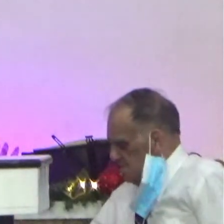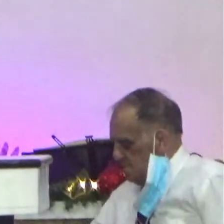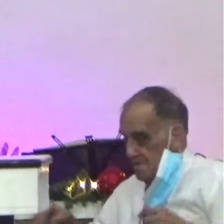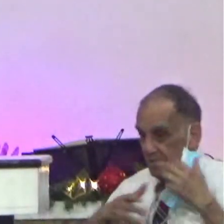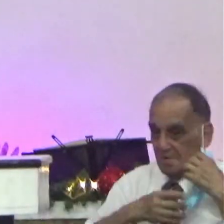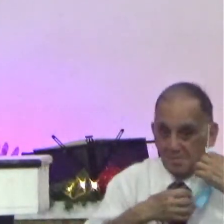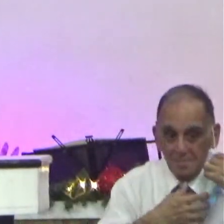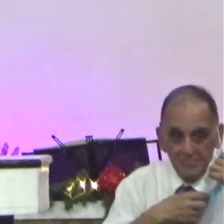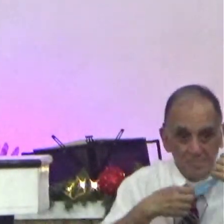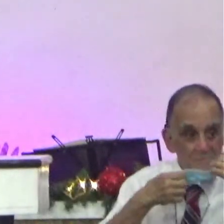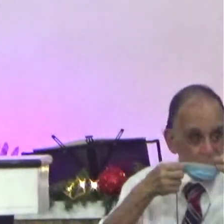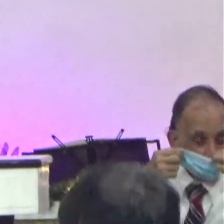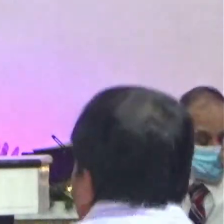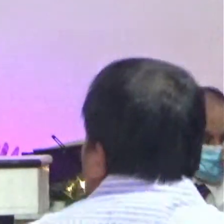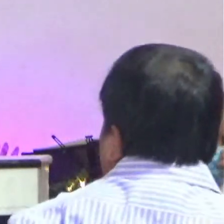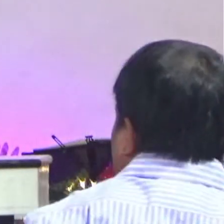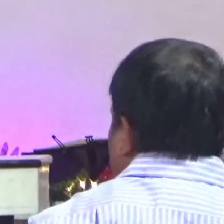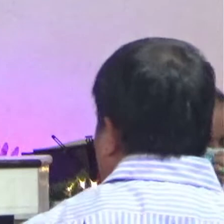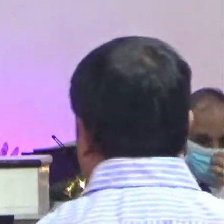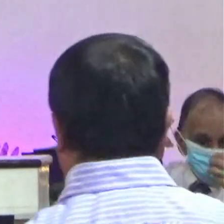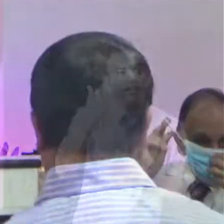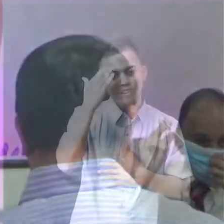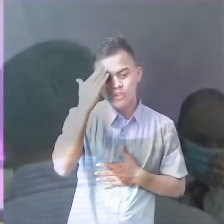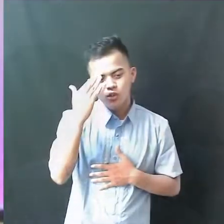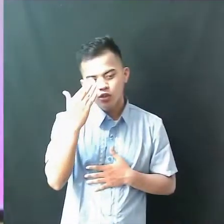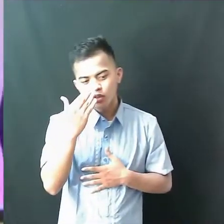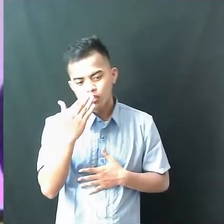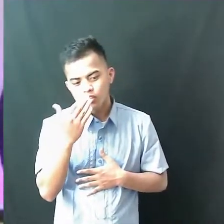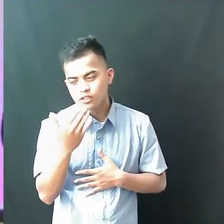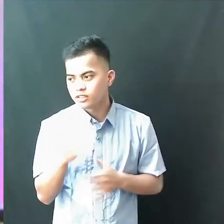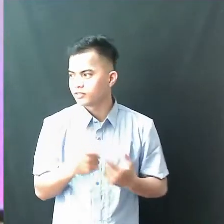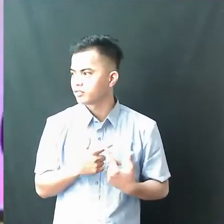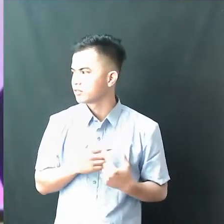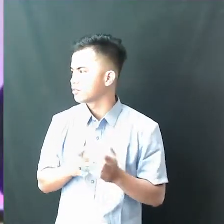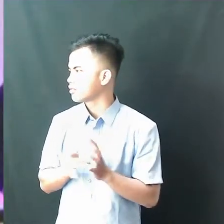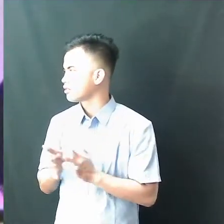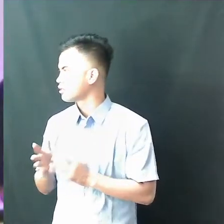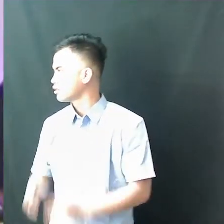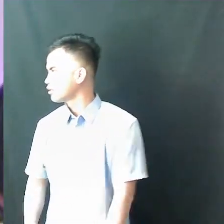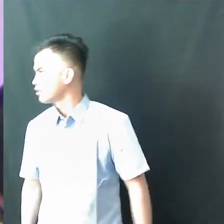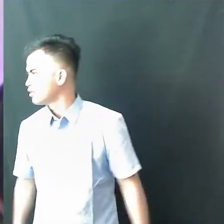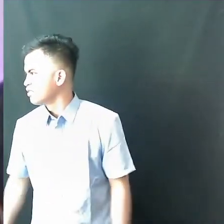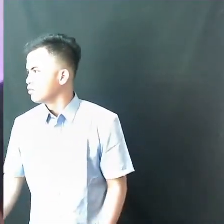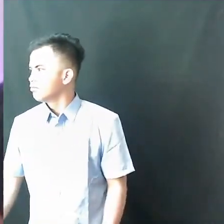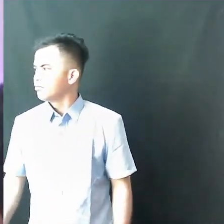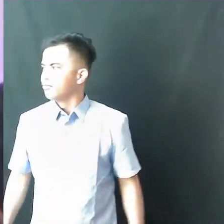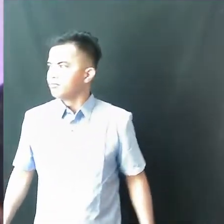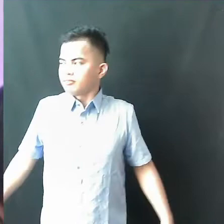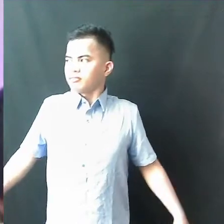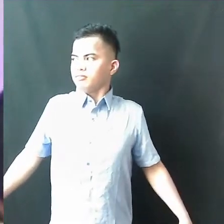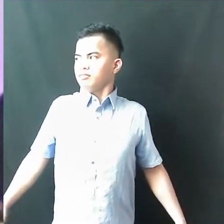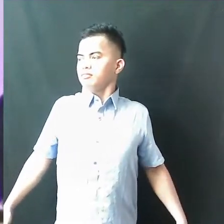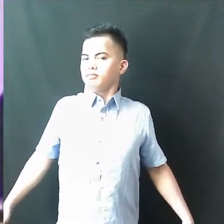Glad I Know Who Jesus Is. Amen. Orchestra, if you get back up here, palhog, if you can. Orchestra, we're going to sing I'm Glad I Know Who Jesus